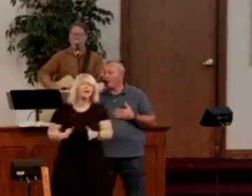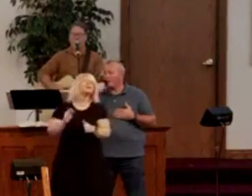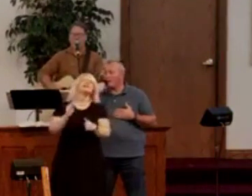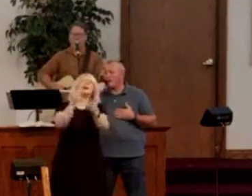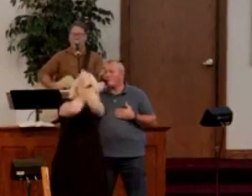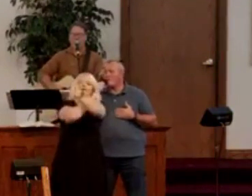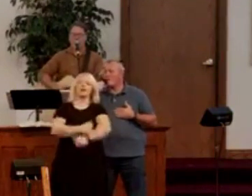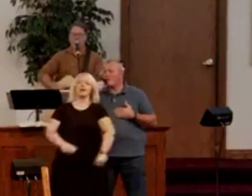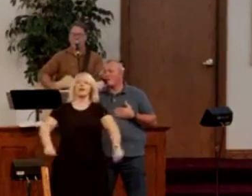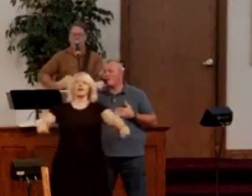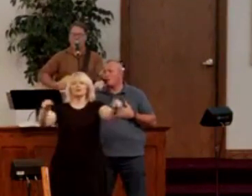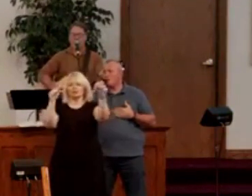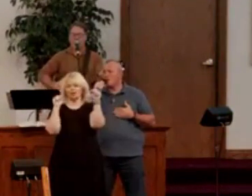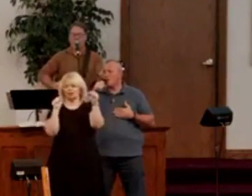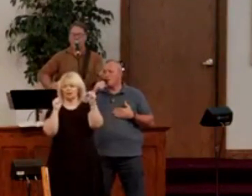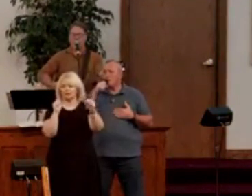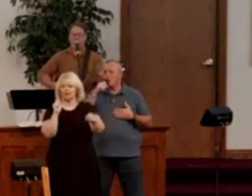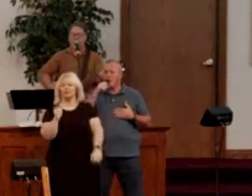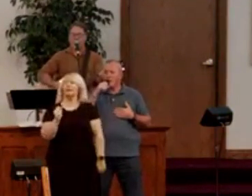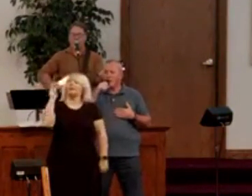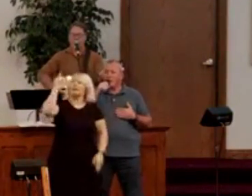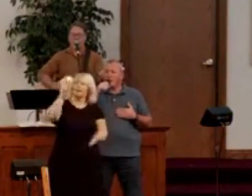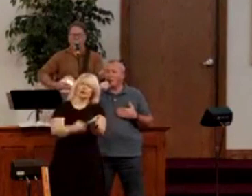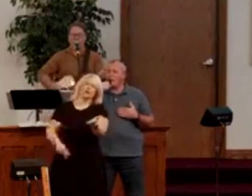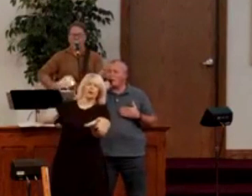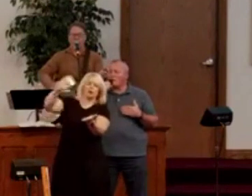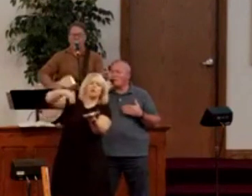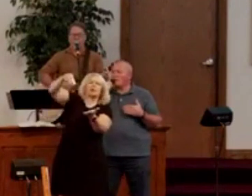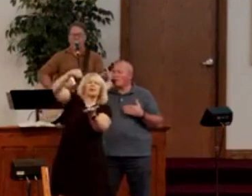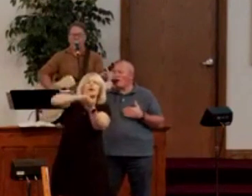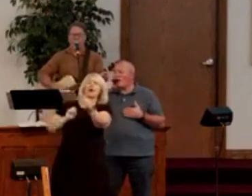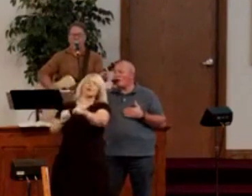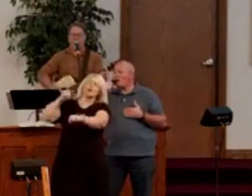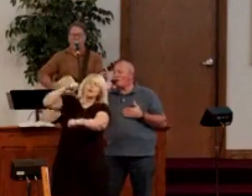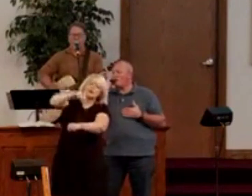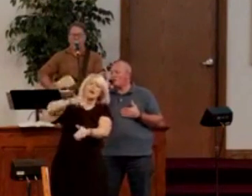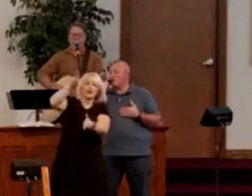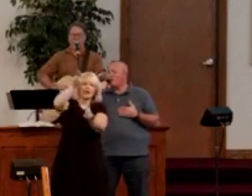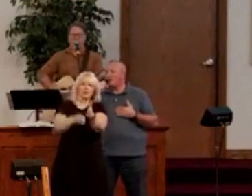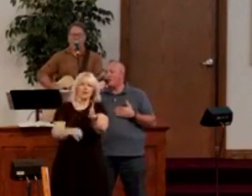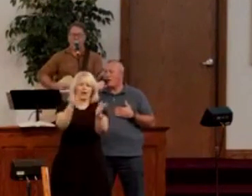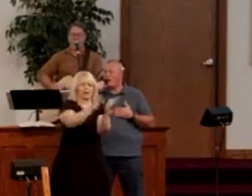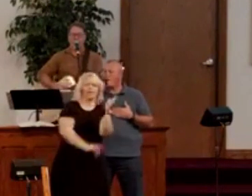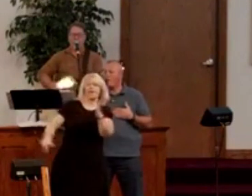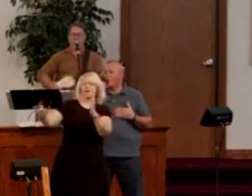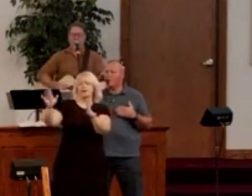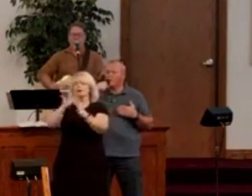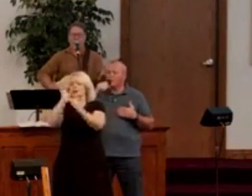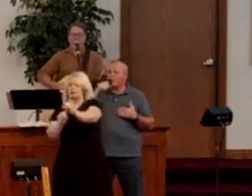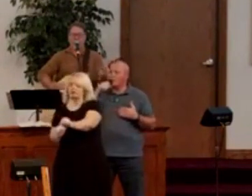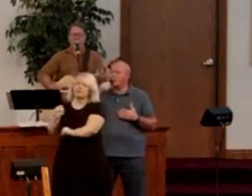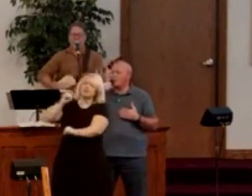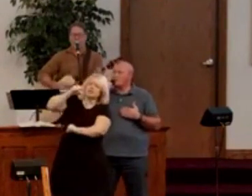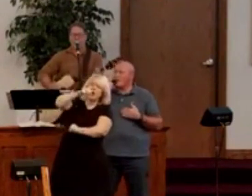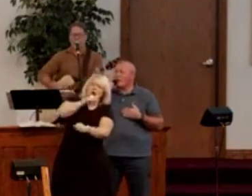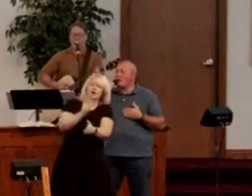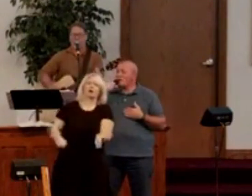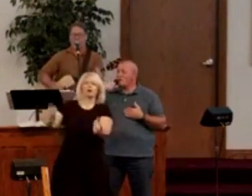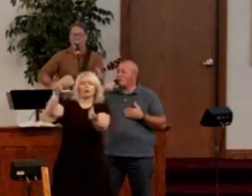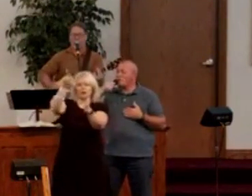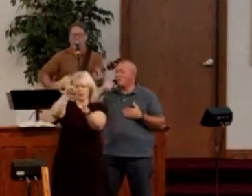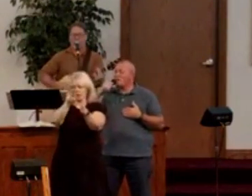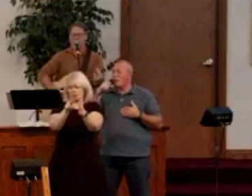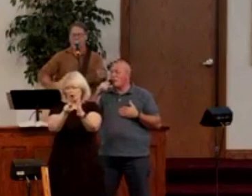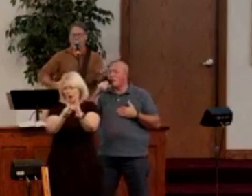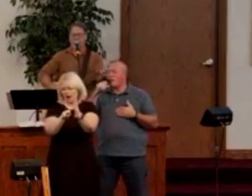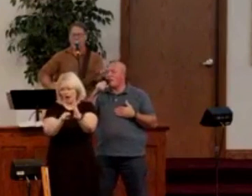author of salvation. For He rose and conquered the grave. Jesus